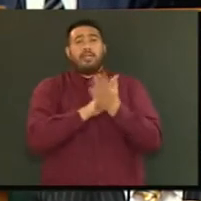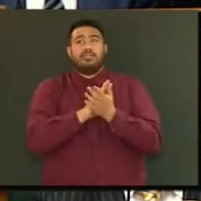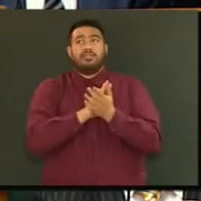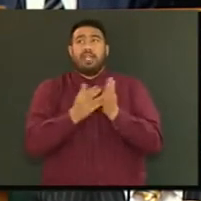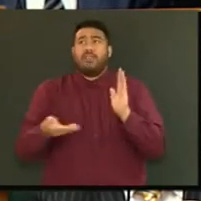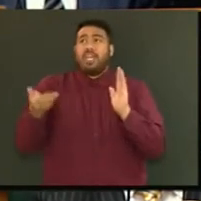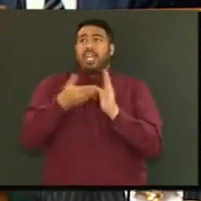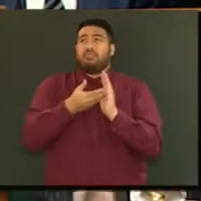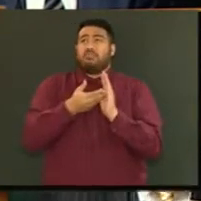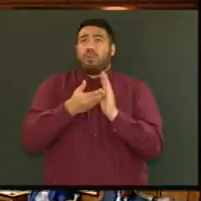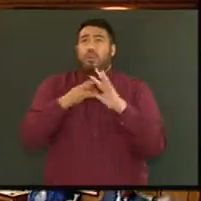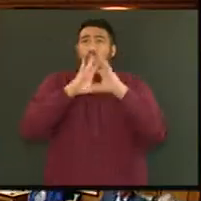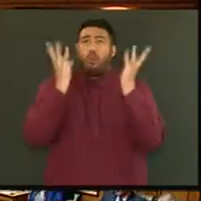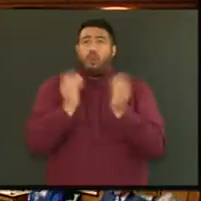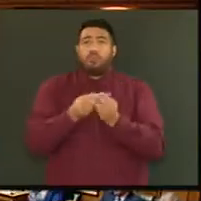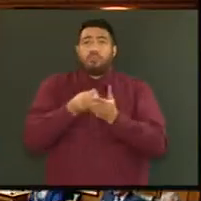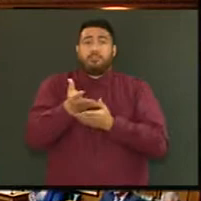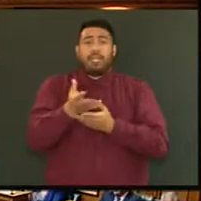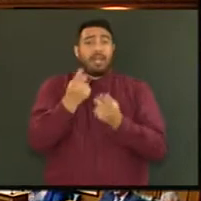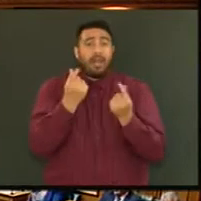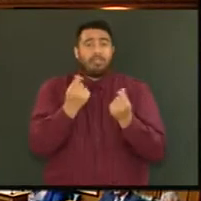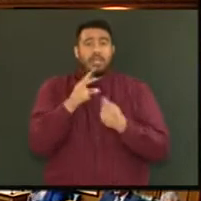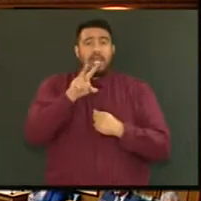to $11 billion.